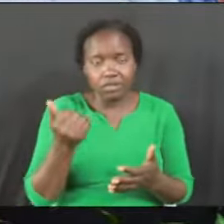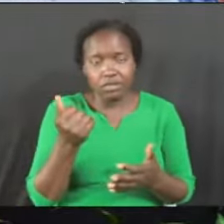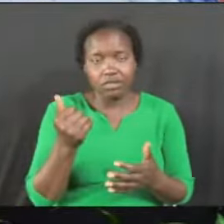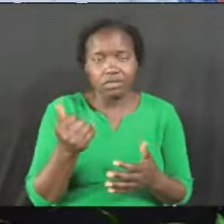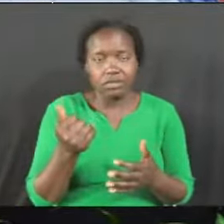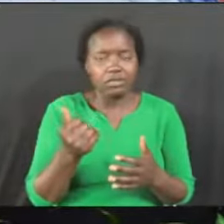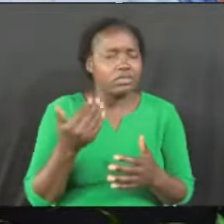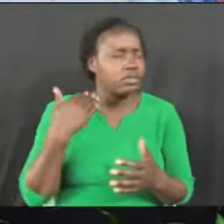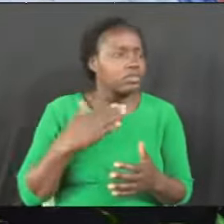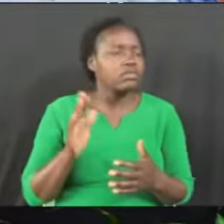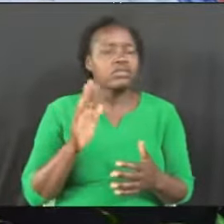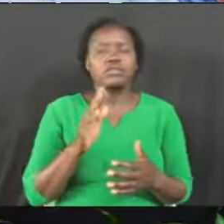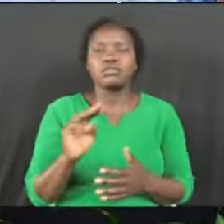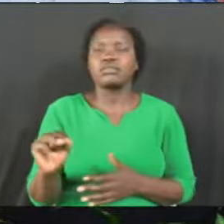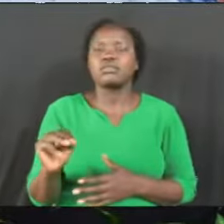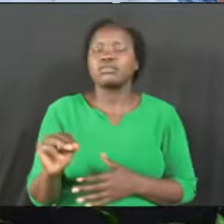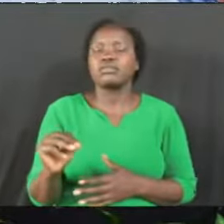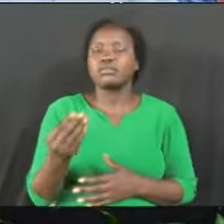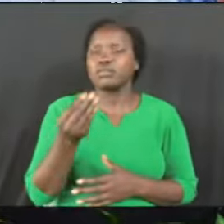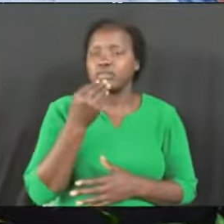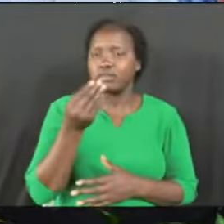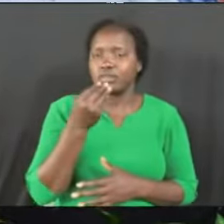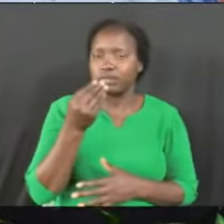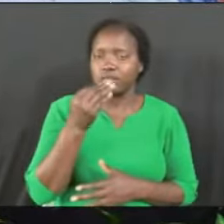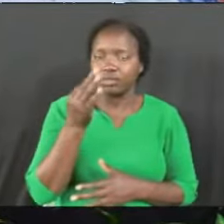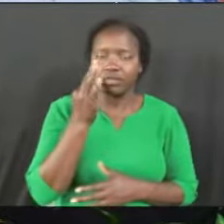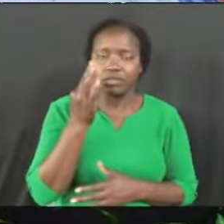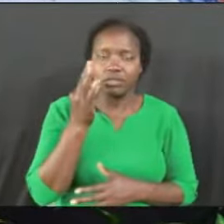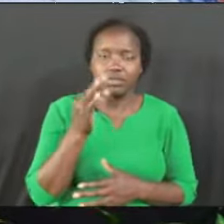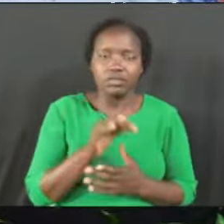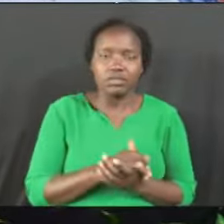not want their food supply cut off.